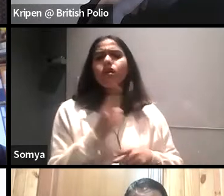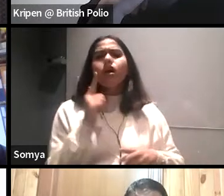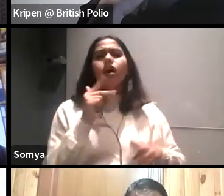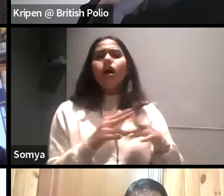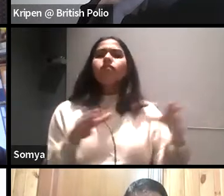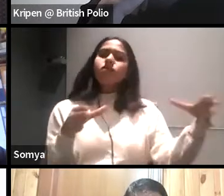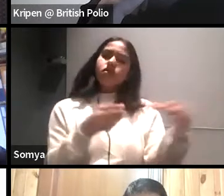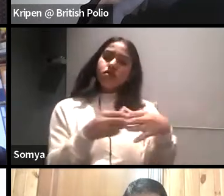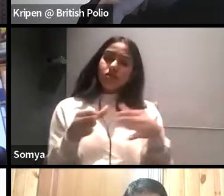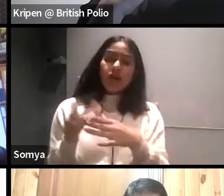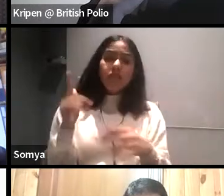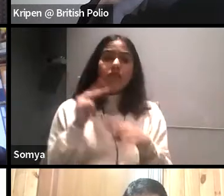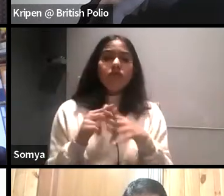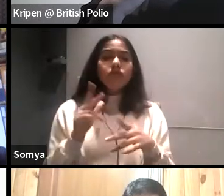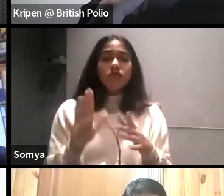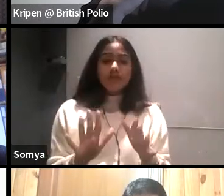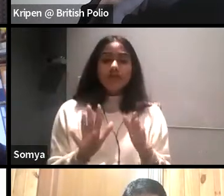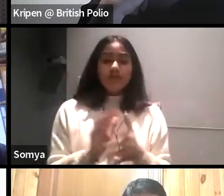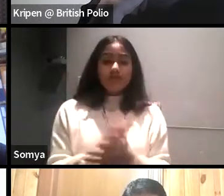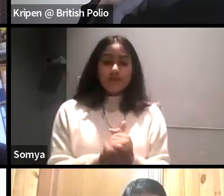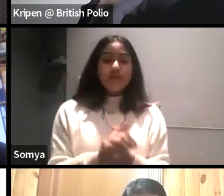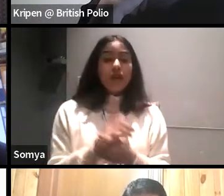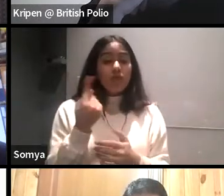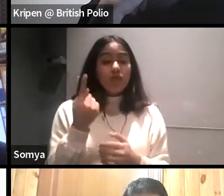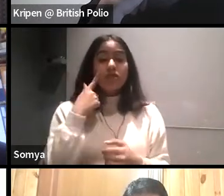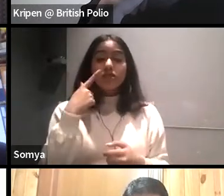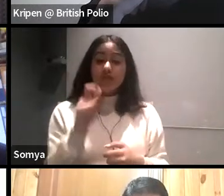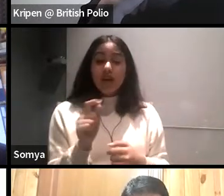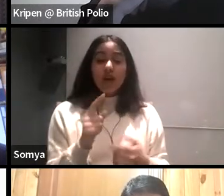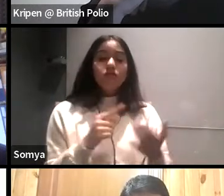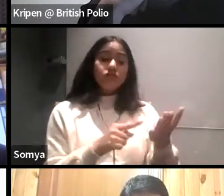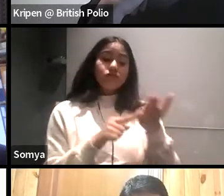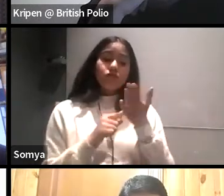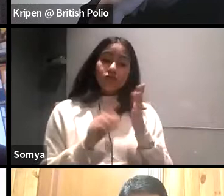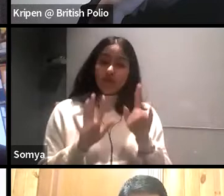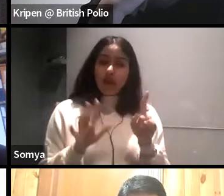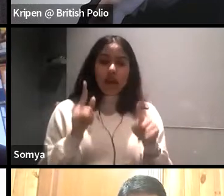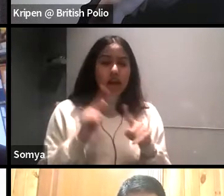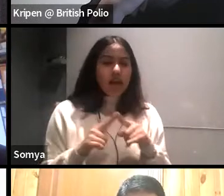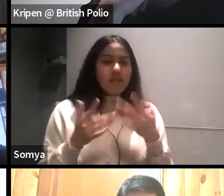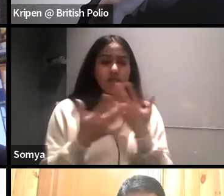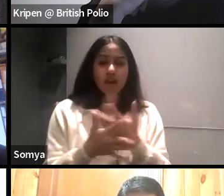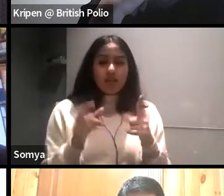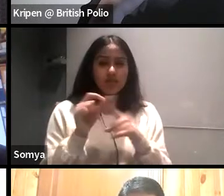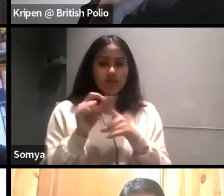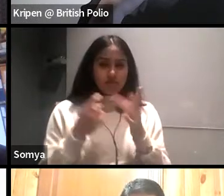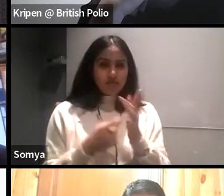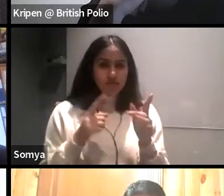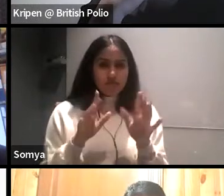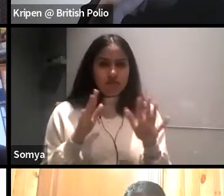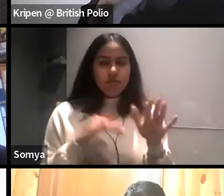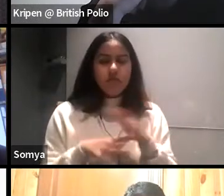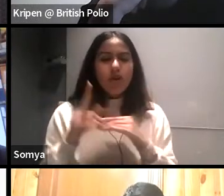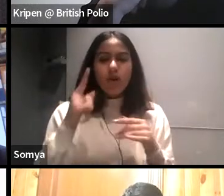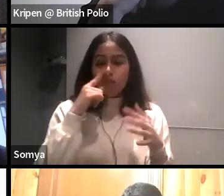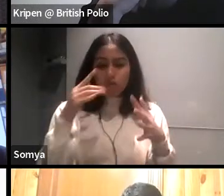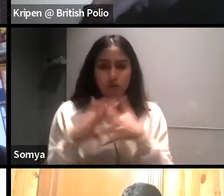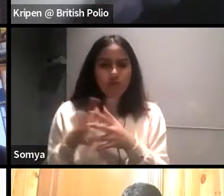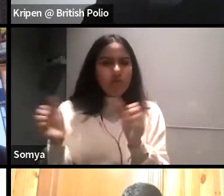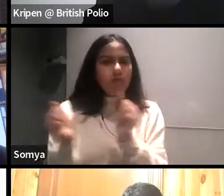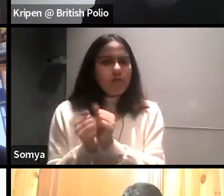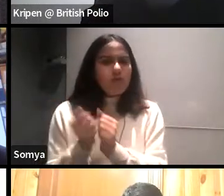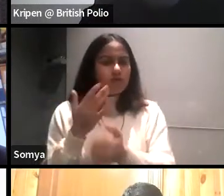committees within the corporates. So we try to see that whether there is a representation of women with disability into